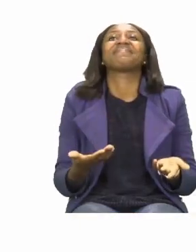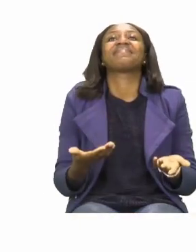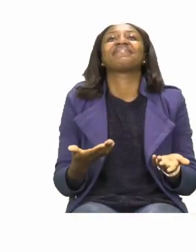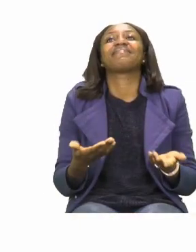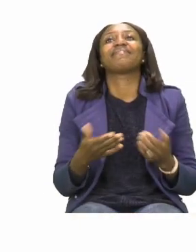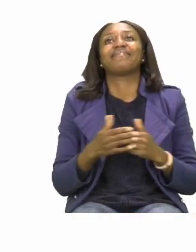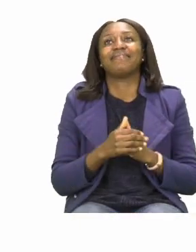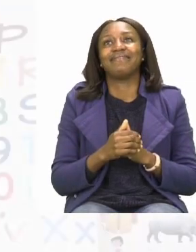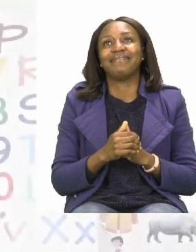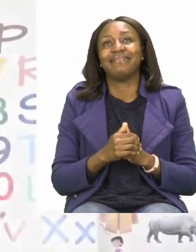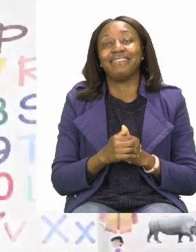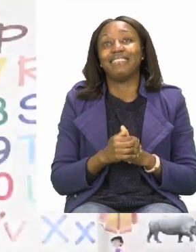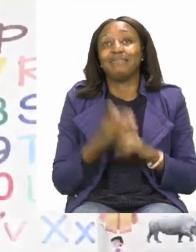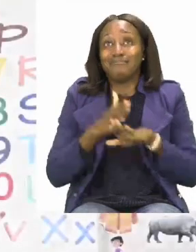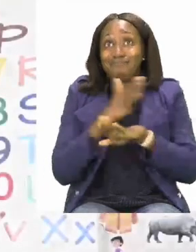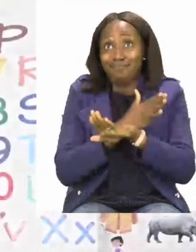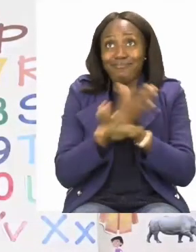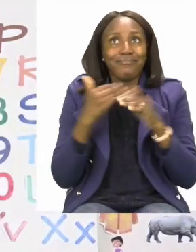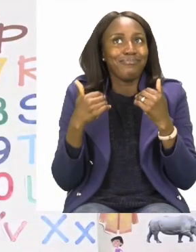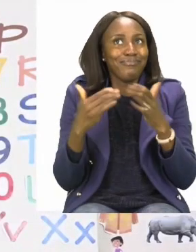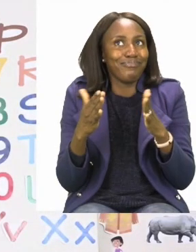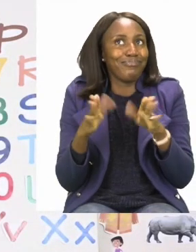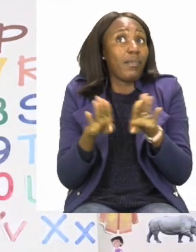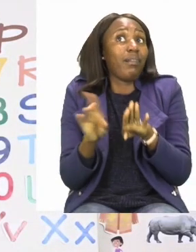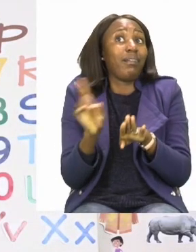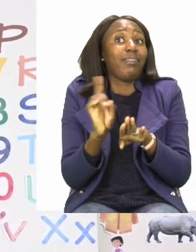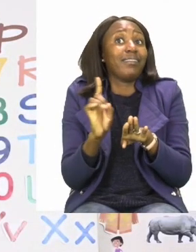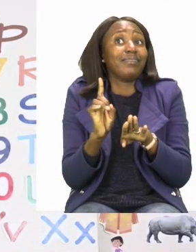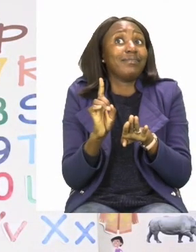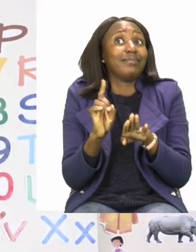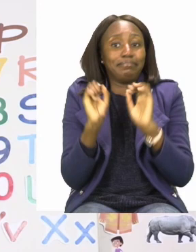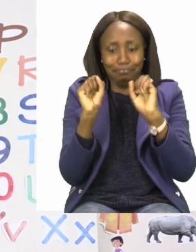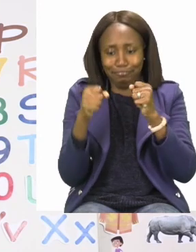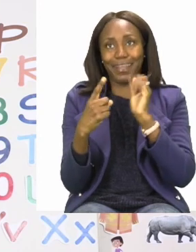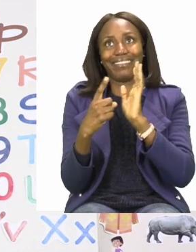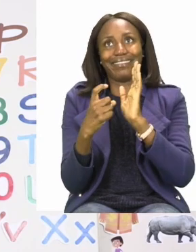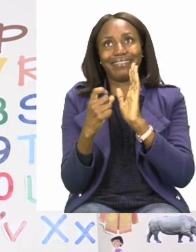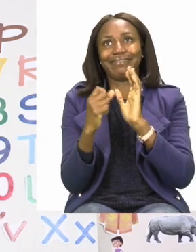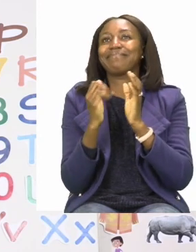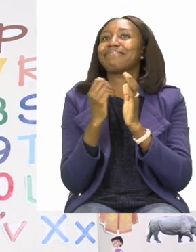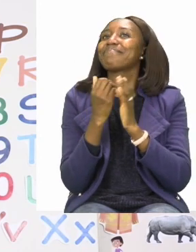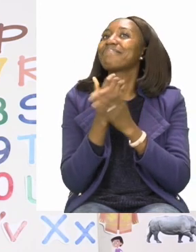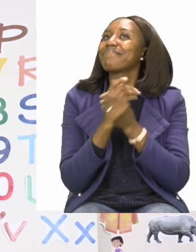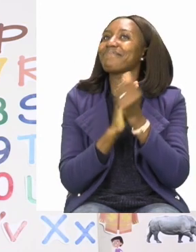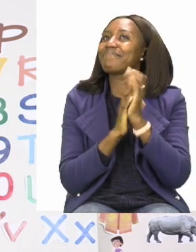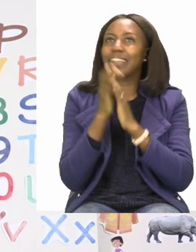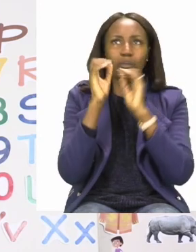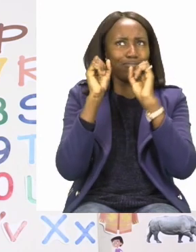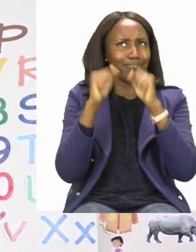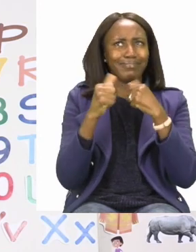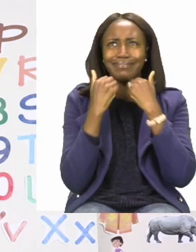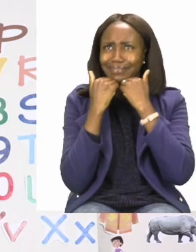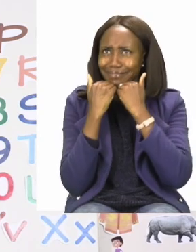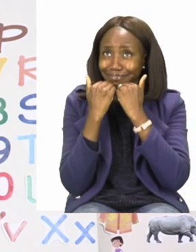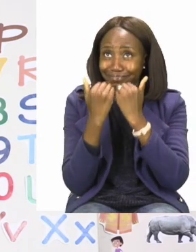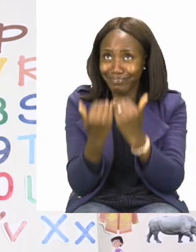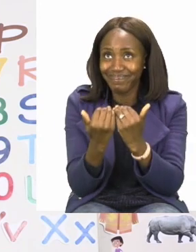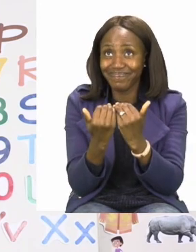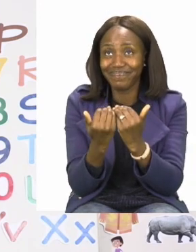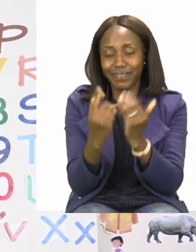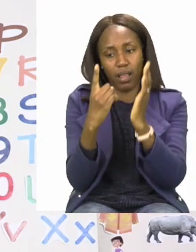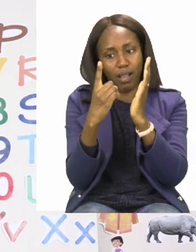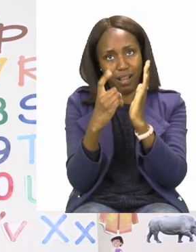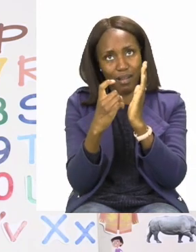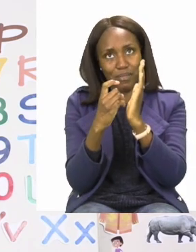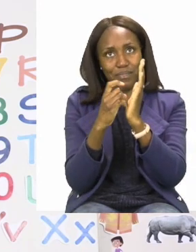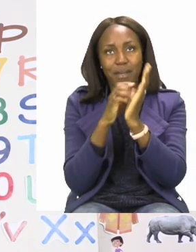properties. And before we get into any lessons, boys and girls, we know that we need to sanitize. So let's take our sanitizer